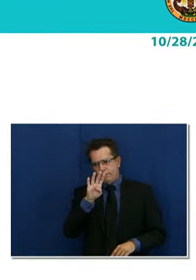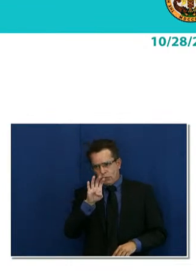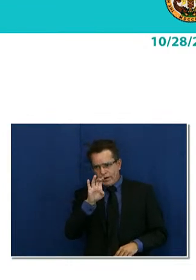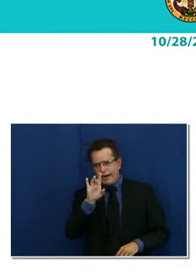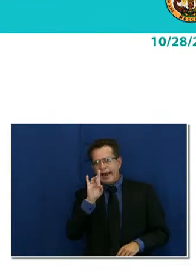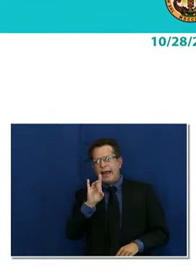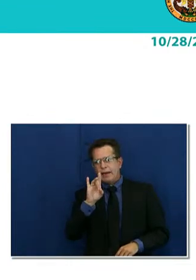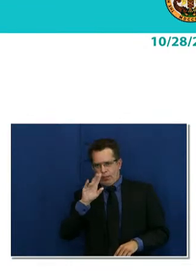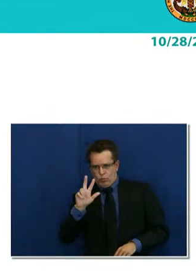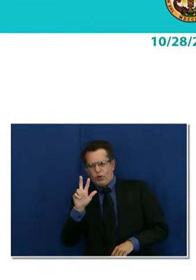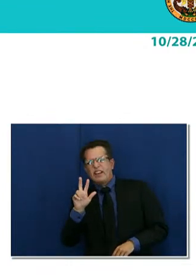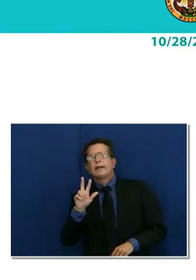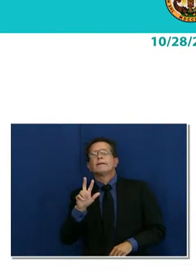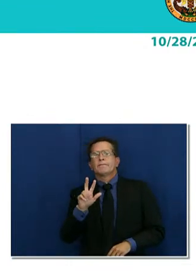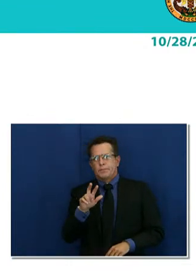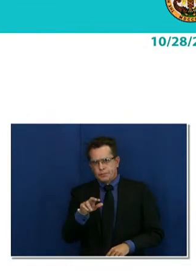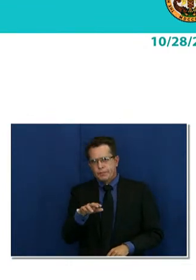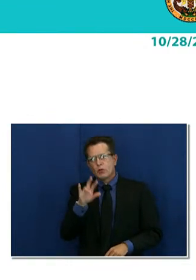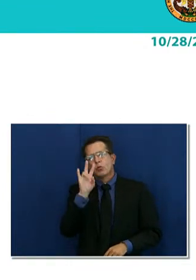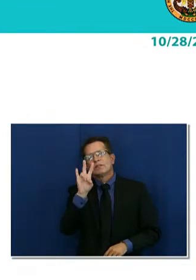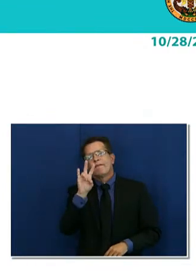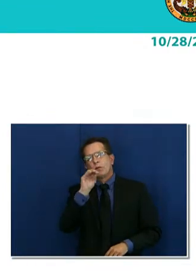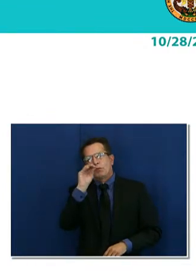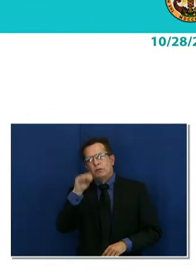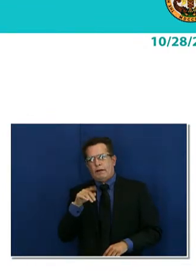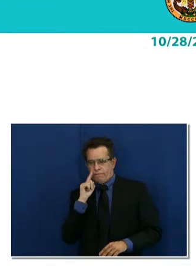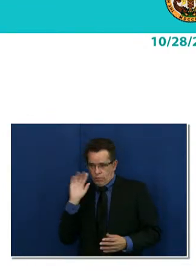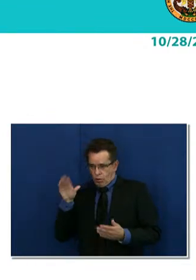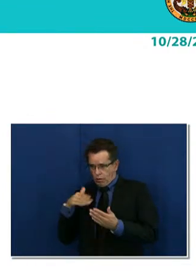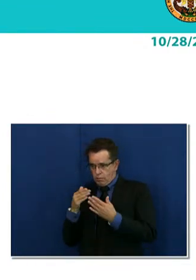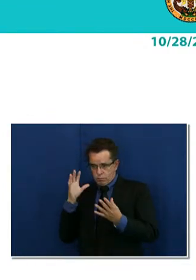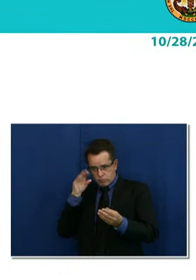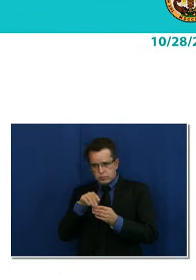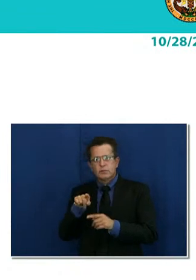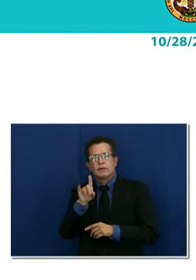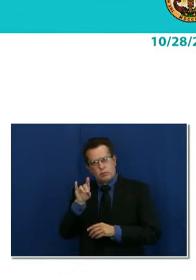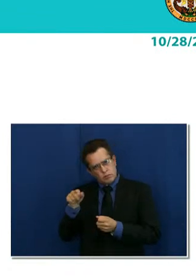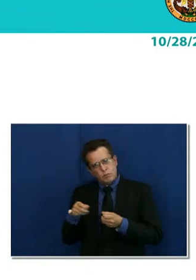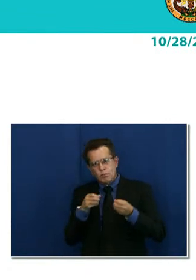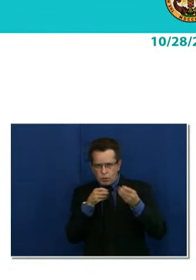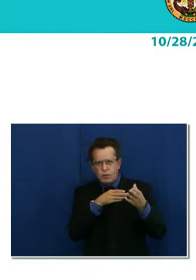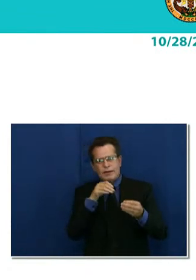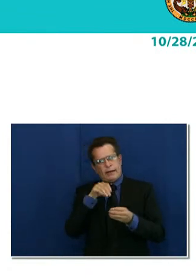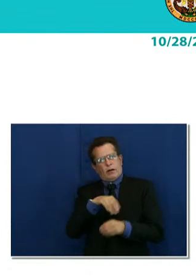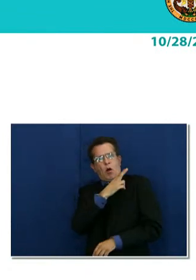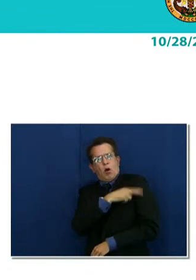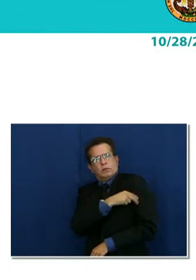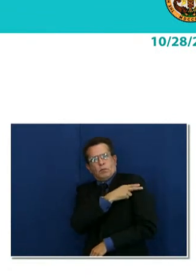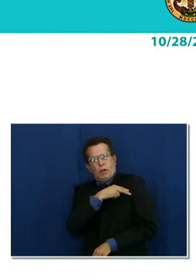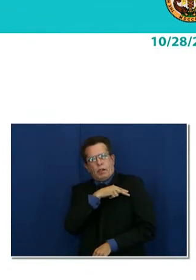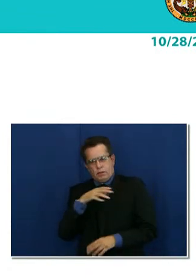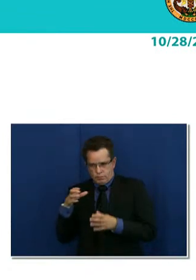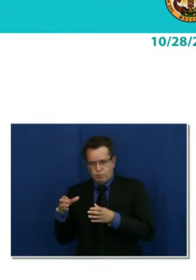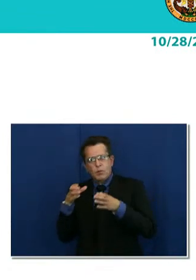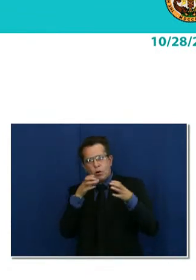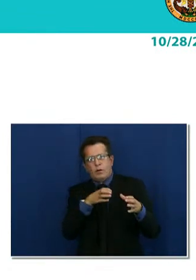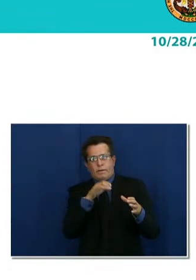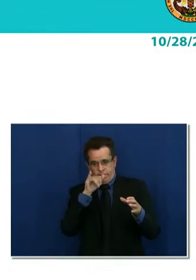3,883 cases, or 7% of all cases, have been hospitalized, and of that